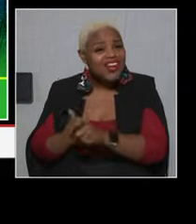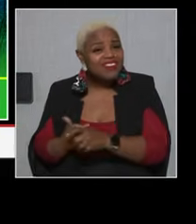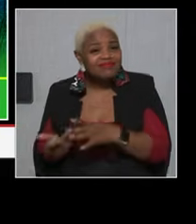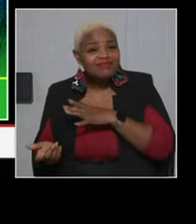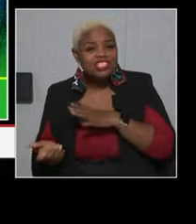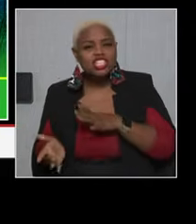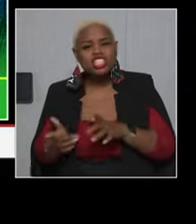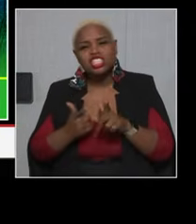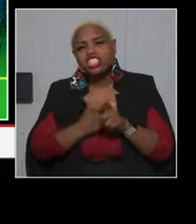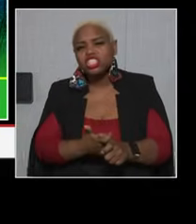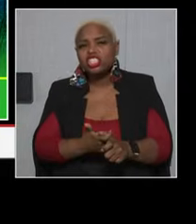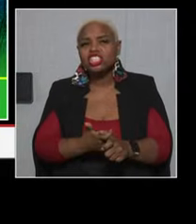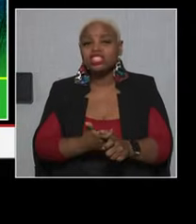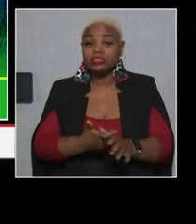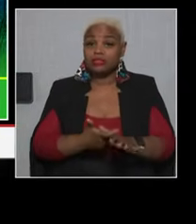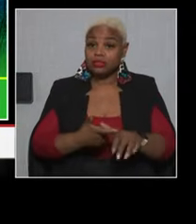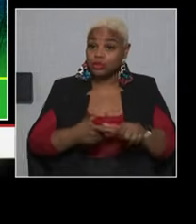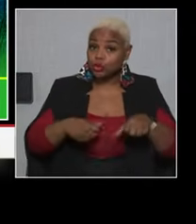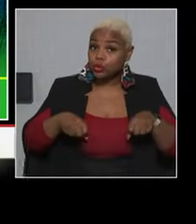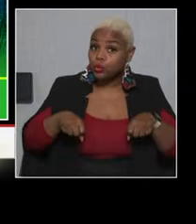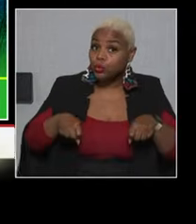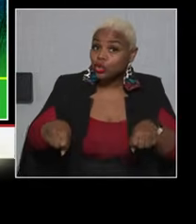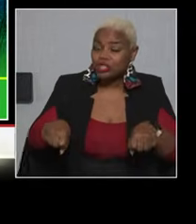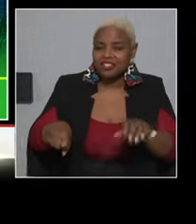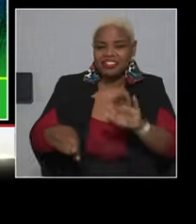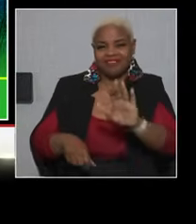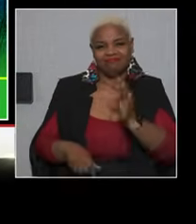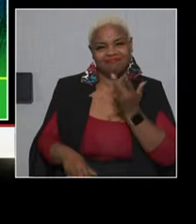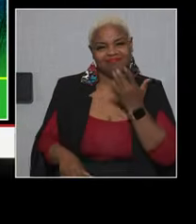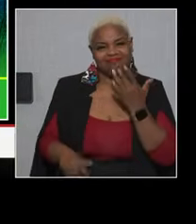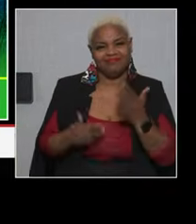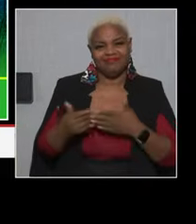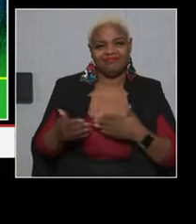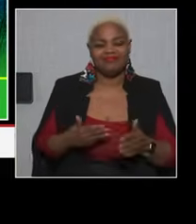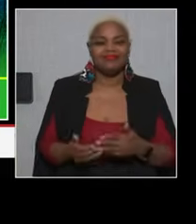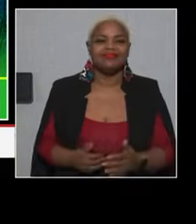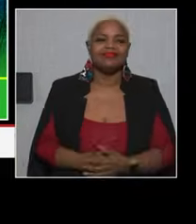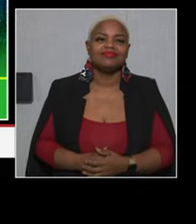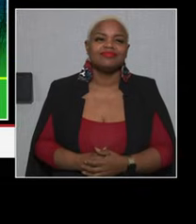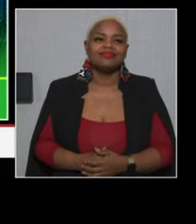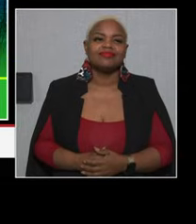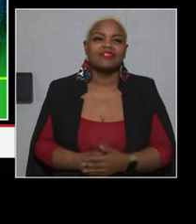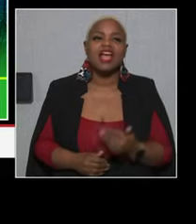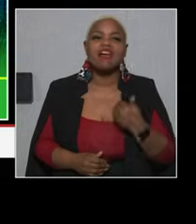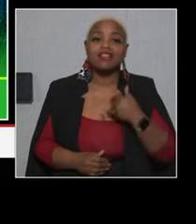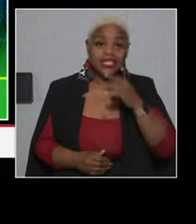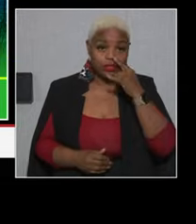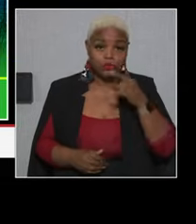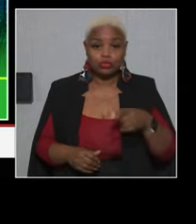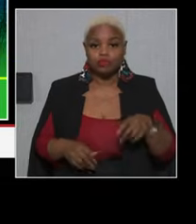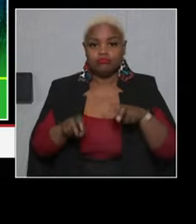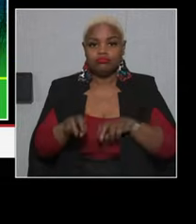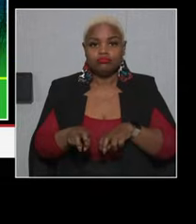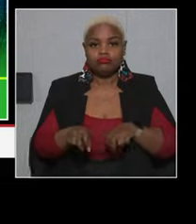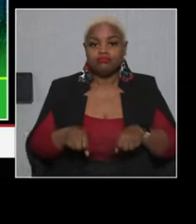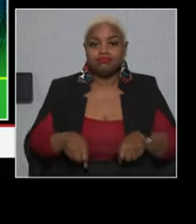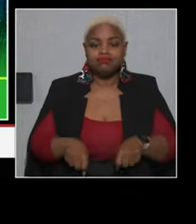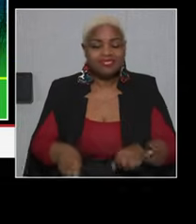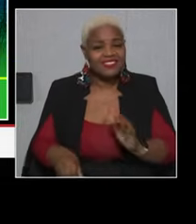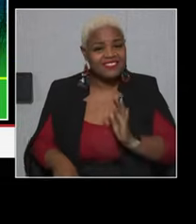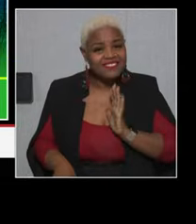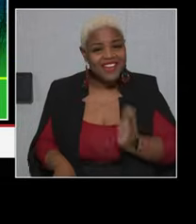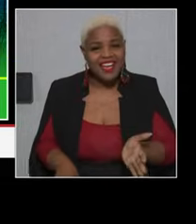can push your stroller, you can do all of those things. Just come out. So with that, we're able to